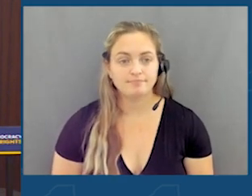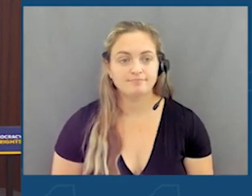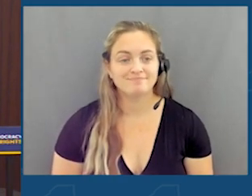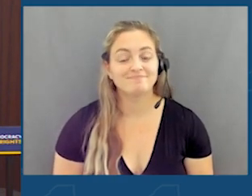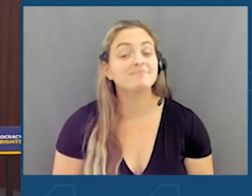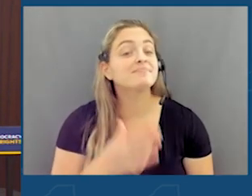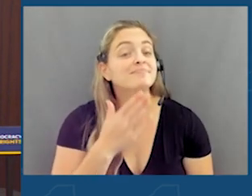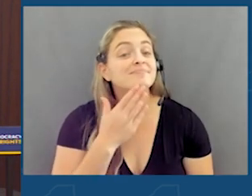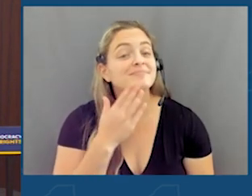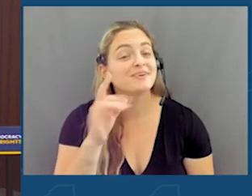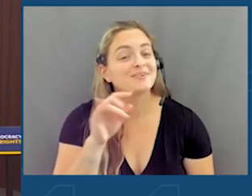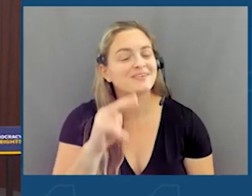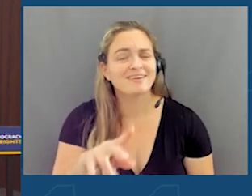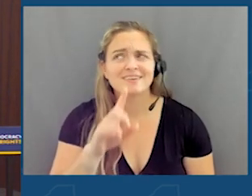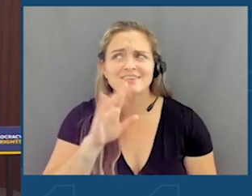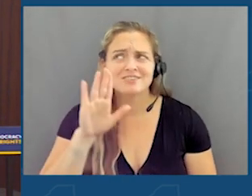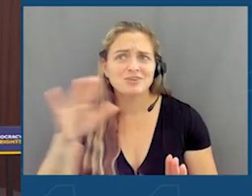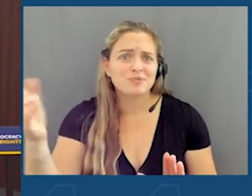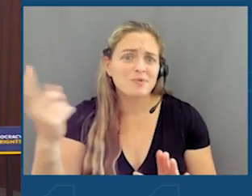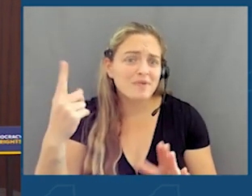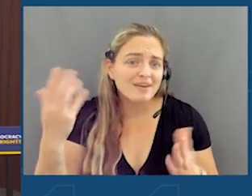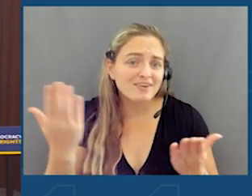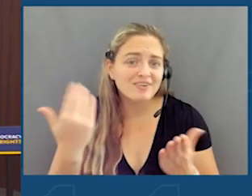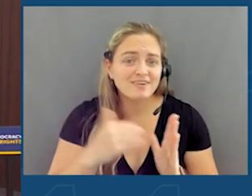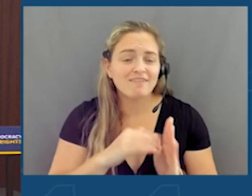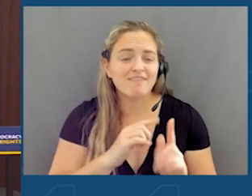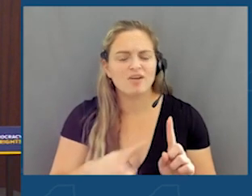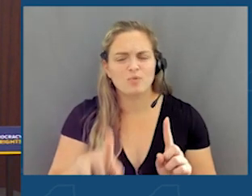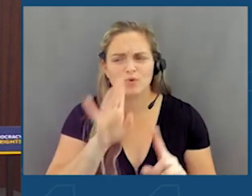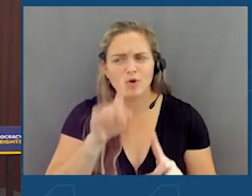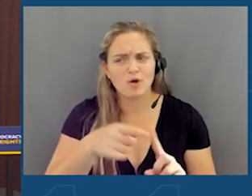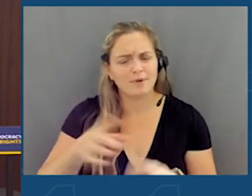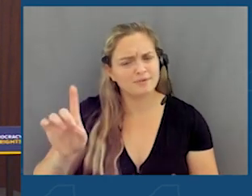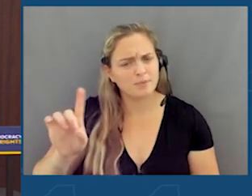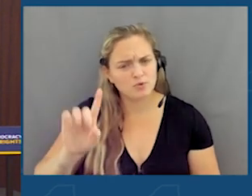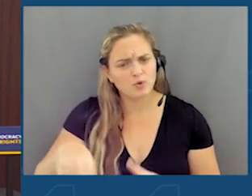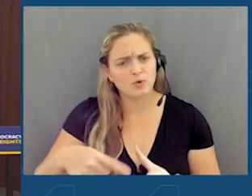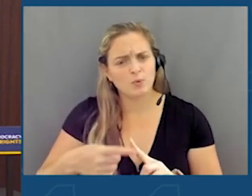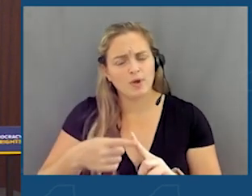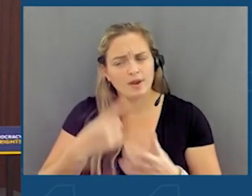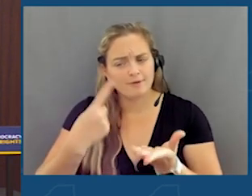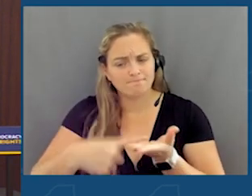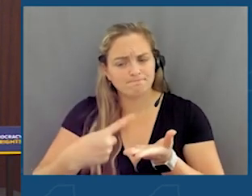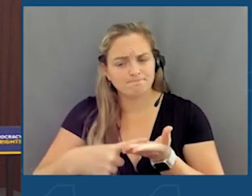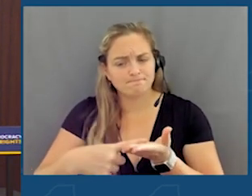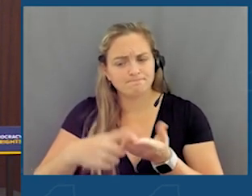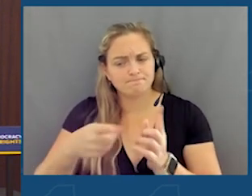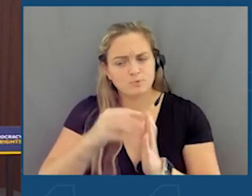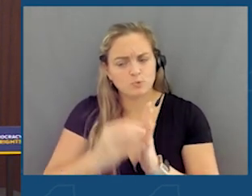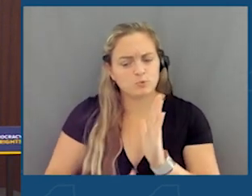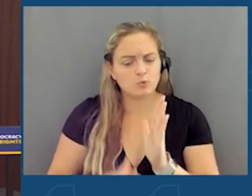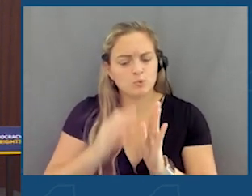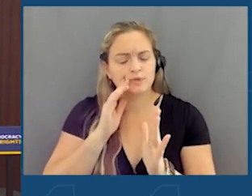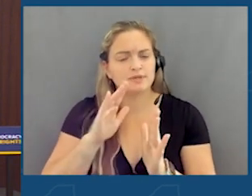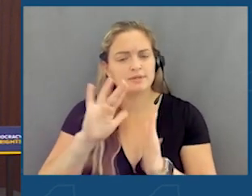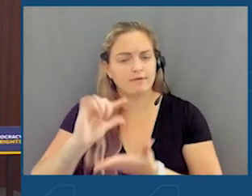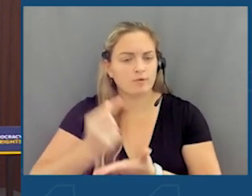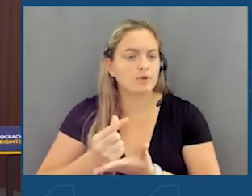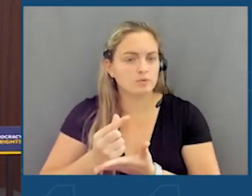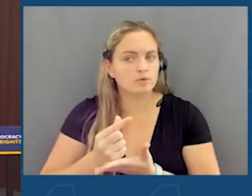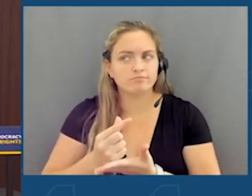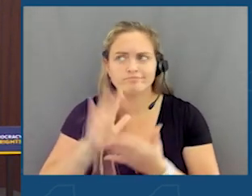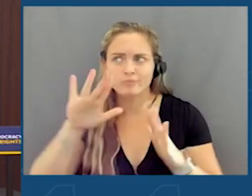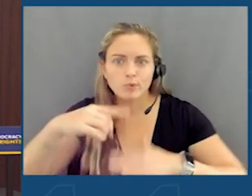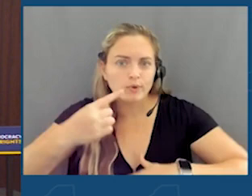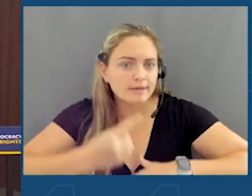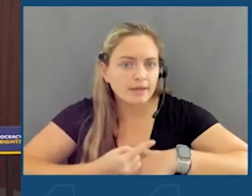Thank you, Dean. It's great to be back here. And we spoke about democracy when I addressed the students at the commencement. And it was a great day